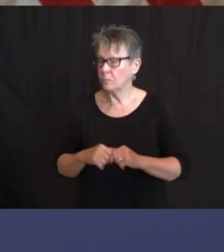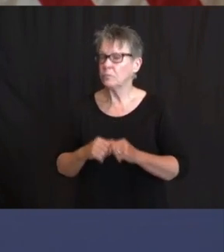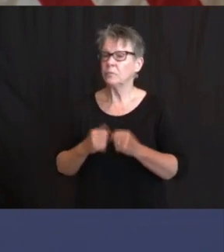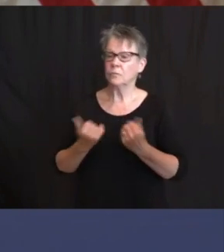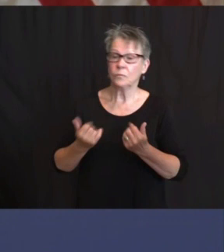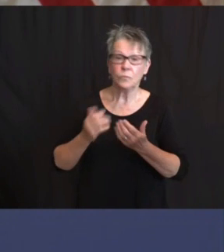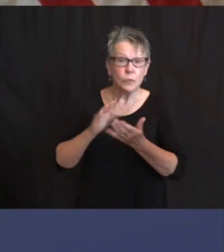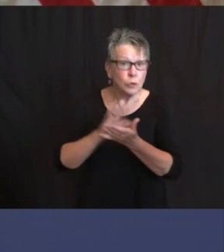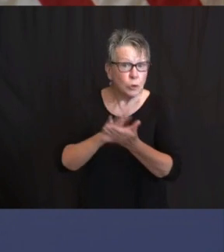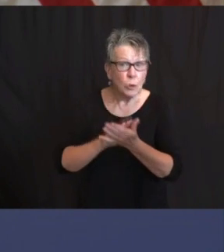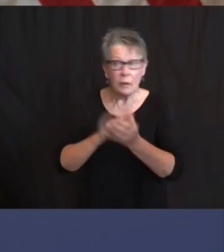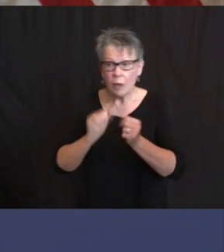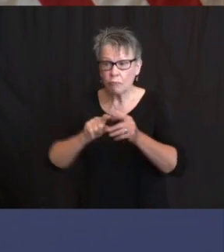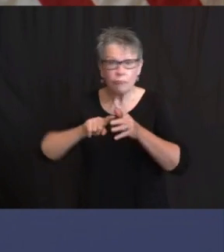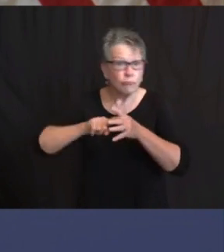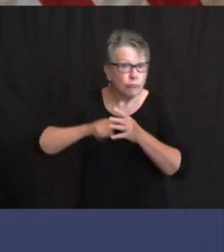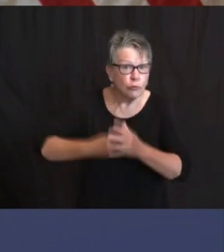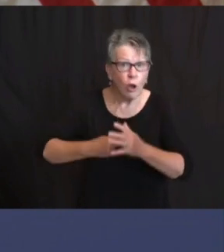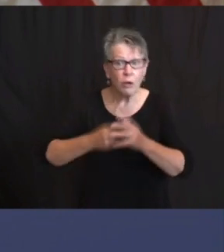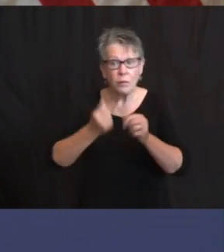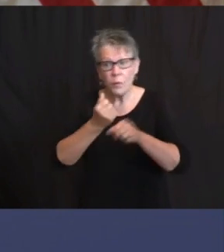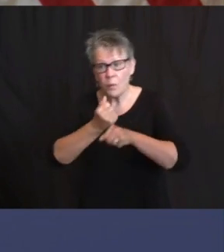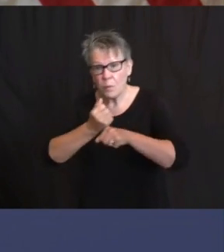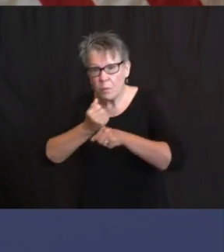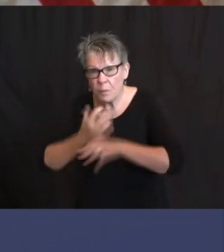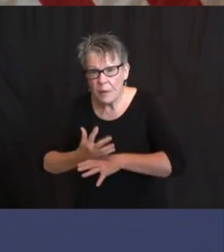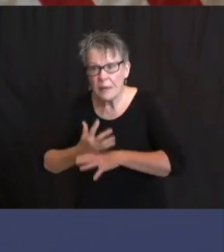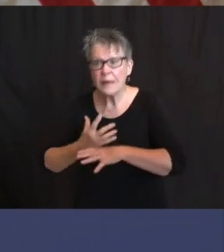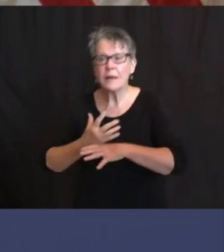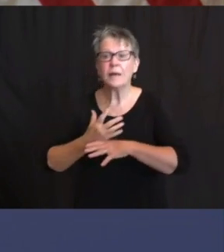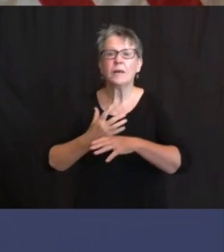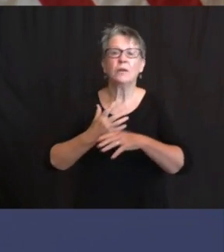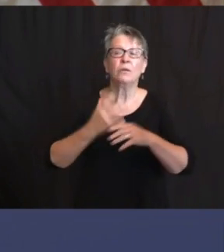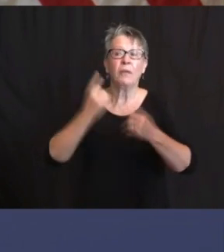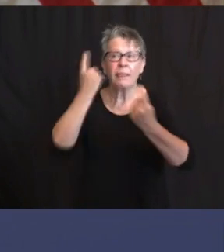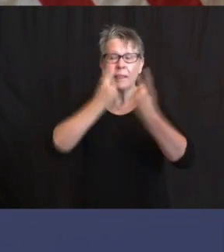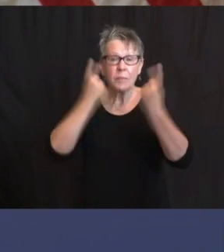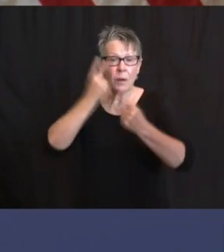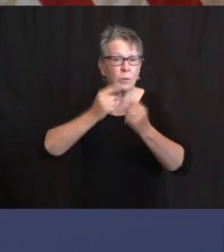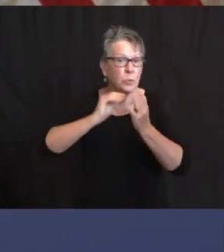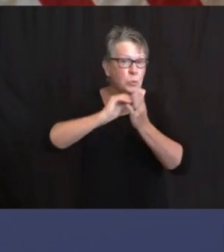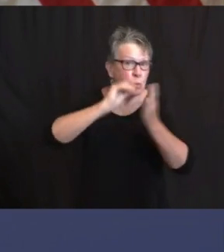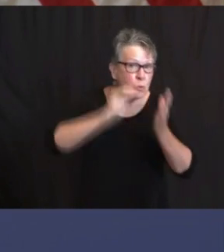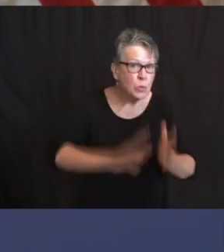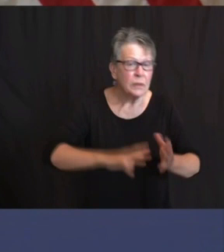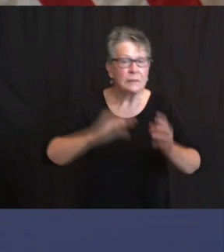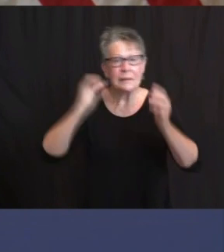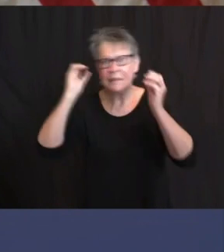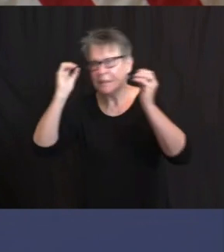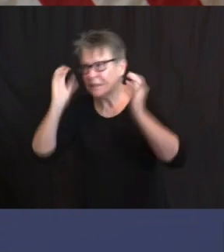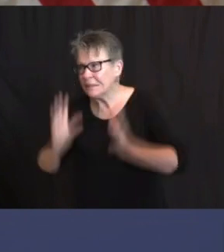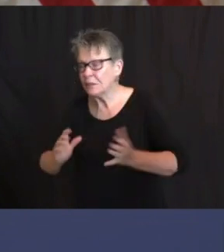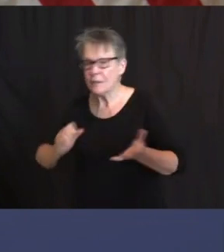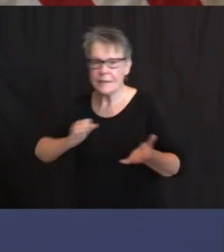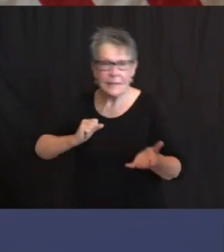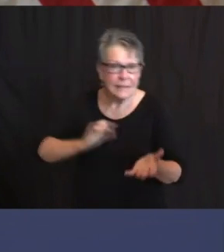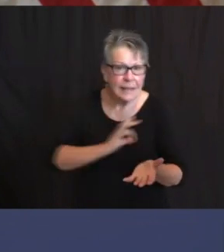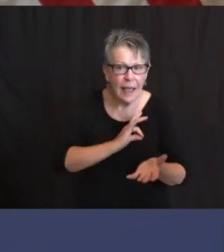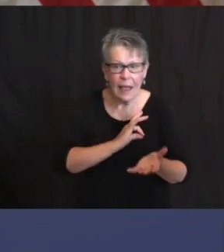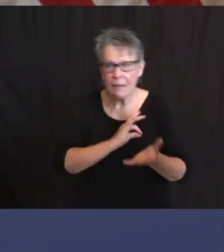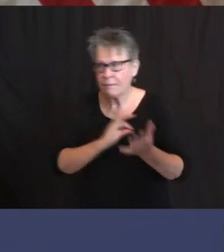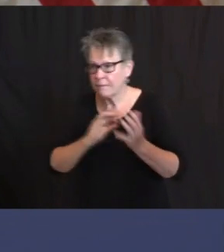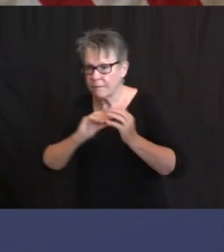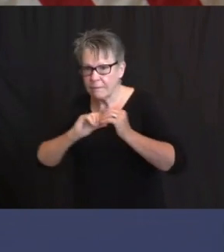students, faculty, and staff. That said, colleges this fall and summer will not look the same as they did last